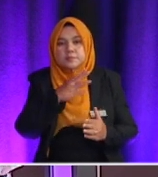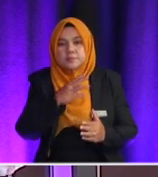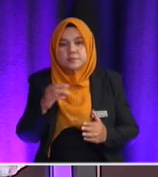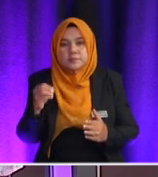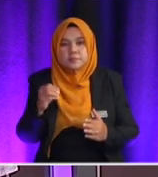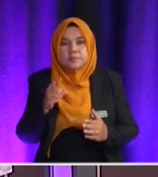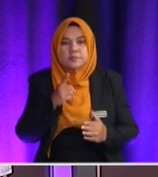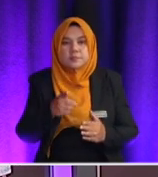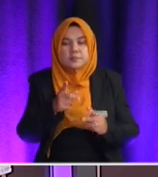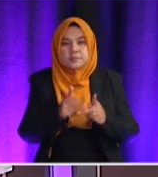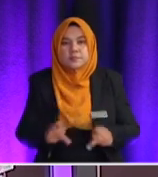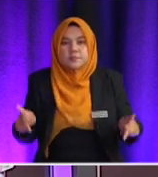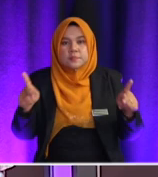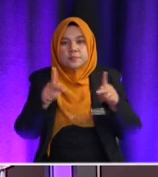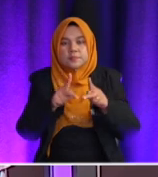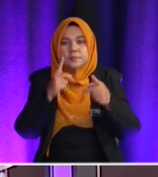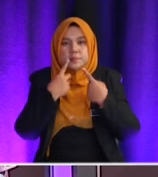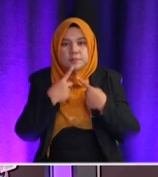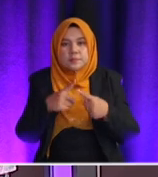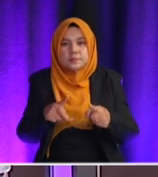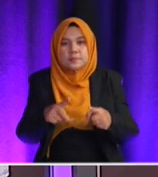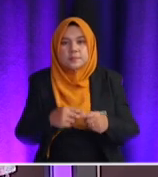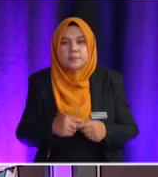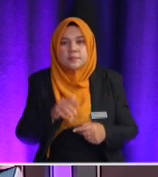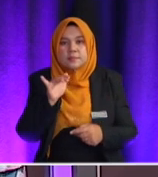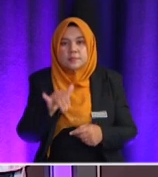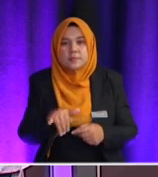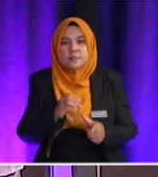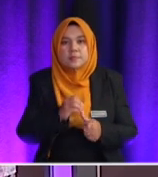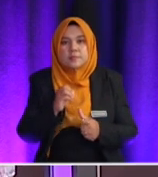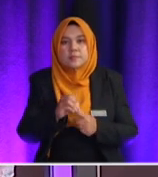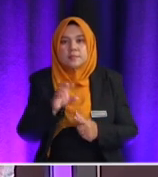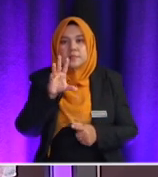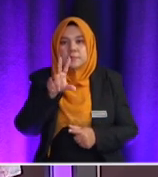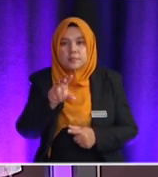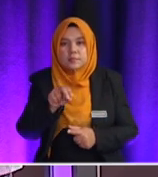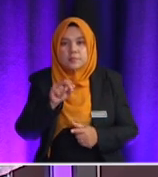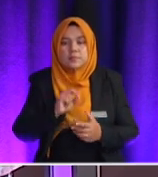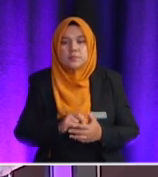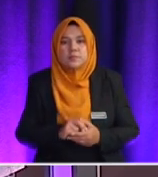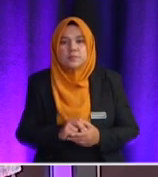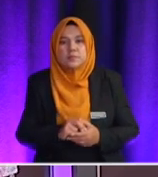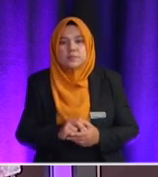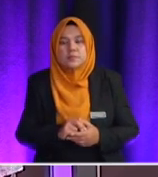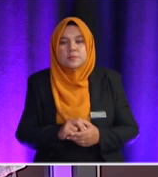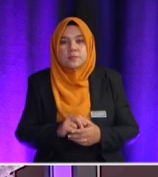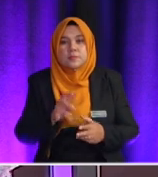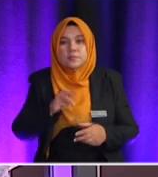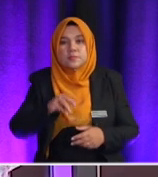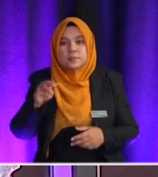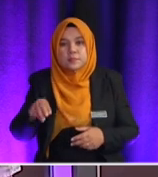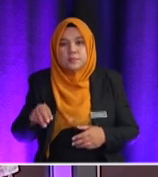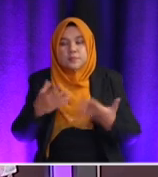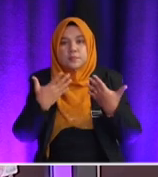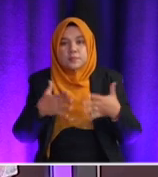you need to answer yes or no. Okay. Okay, so I think with the pupils online, they